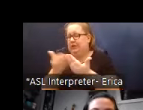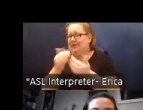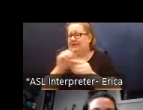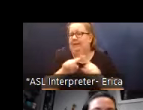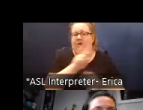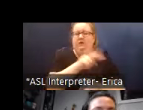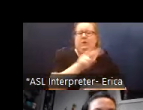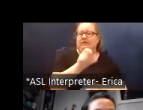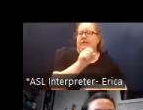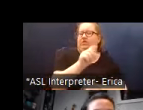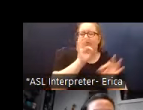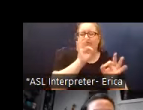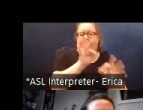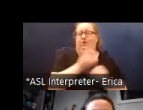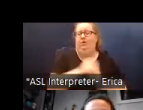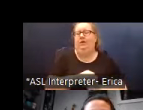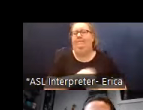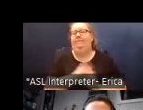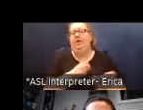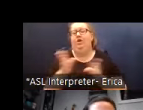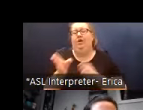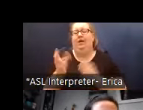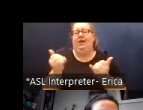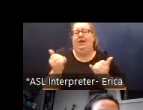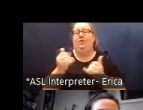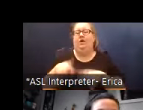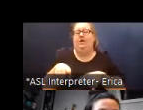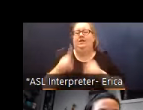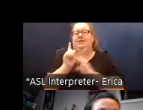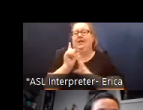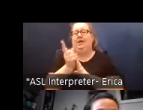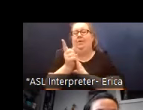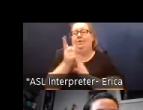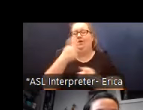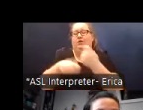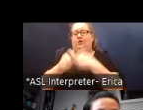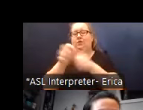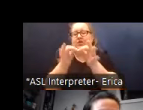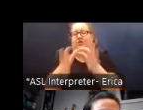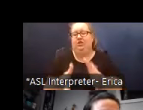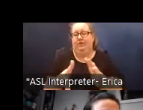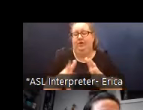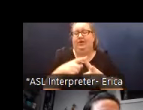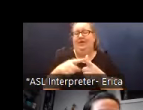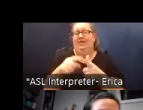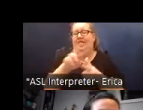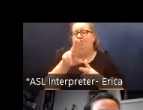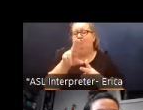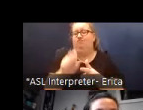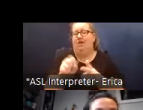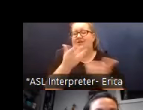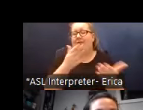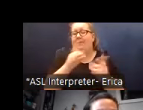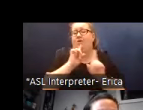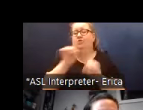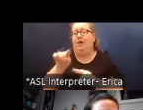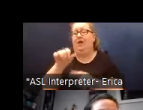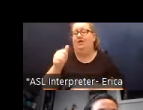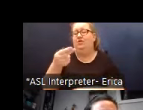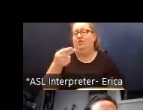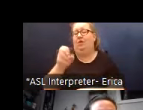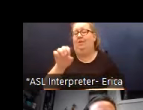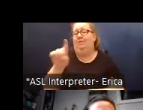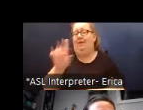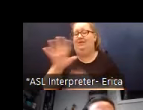absolutely. Great. And so we're going to take a moment to switch translators, and then Russ, maybe you can respond to Ahmed's